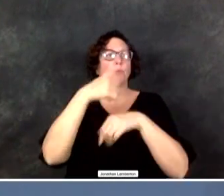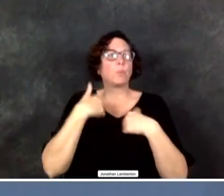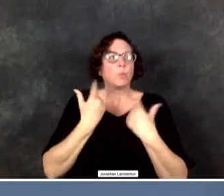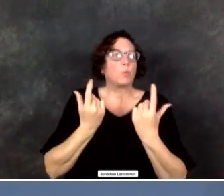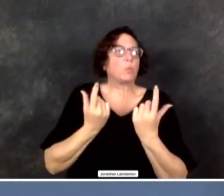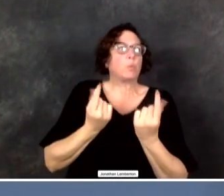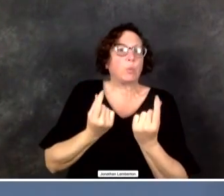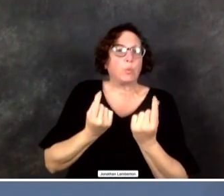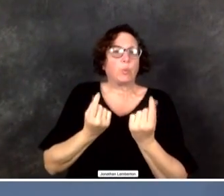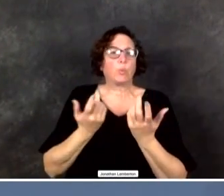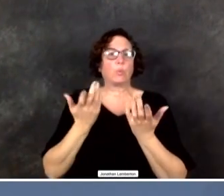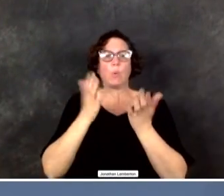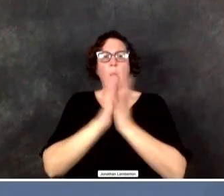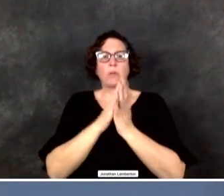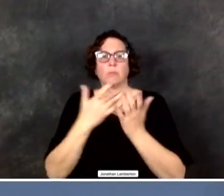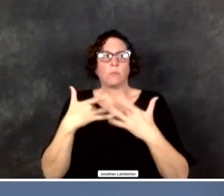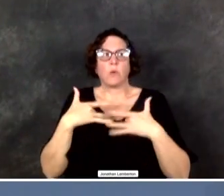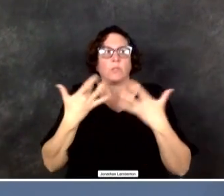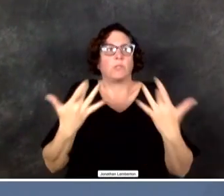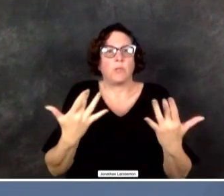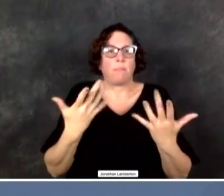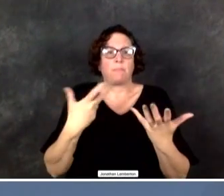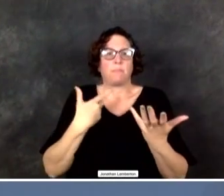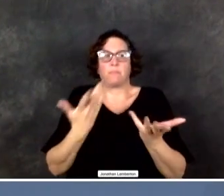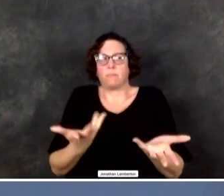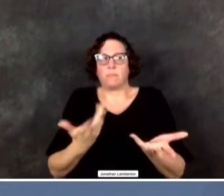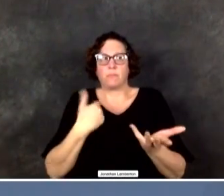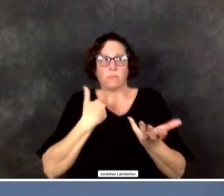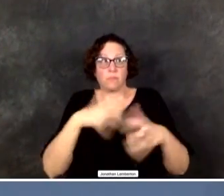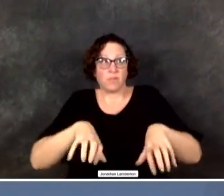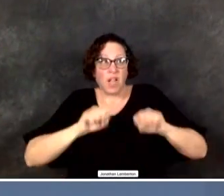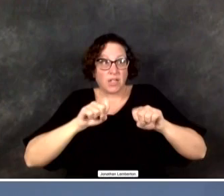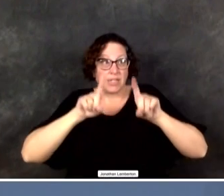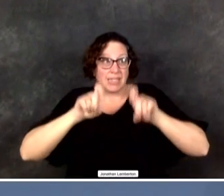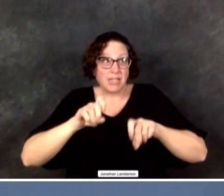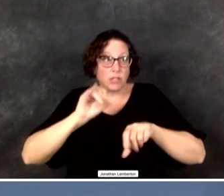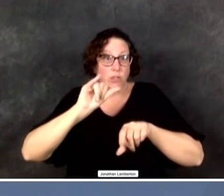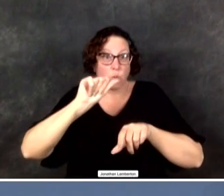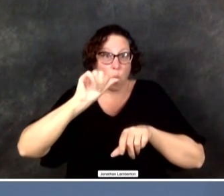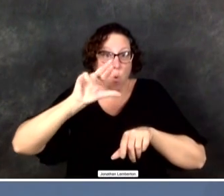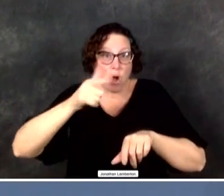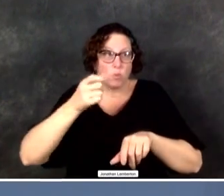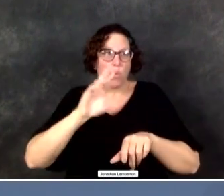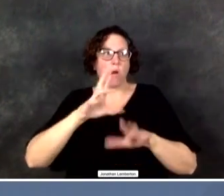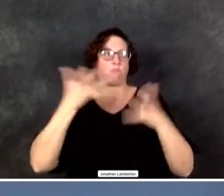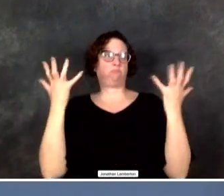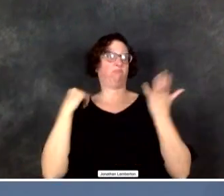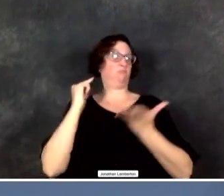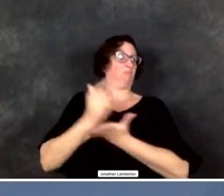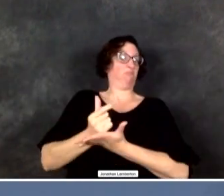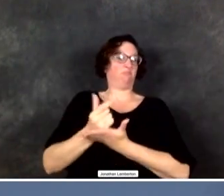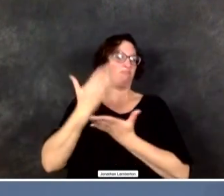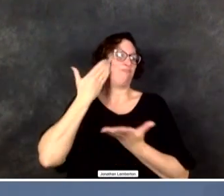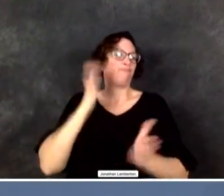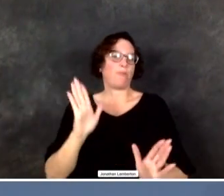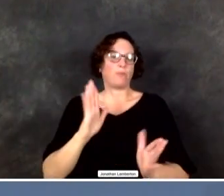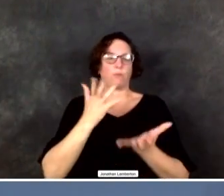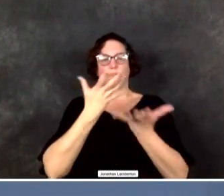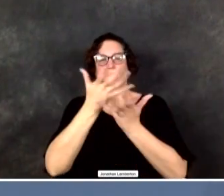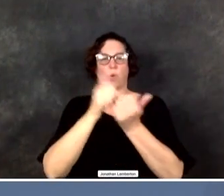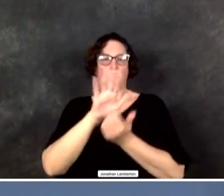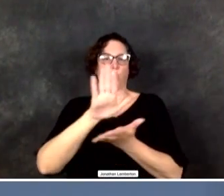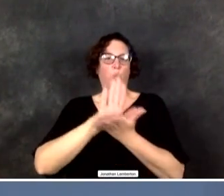But I want to thank the state education department for really keeping an eye on how do we